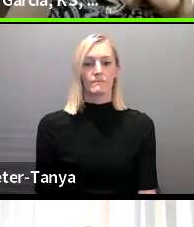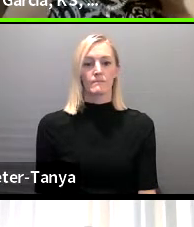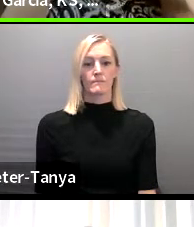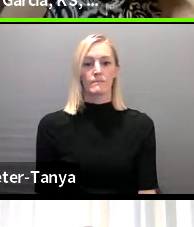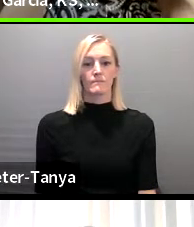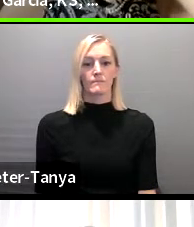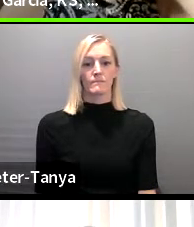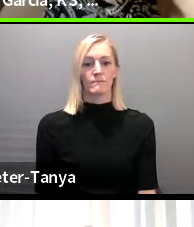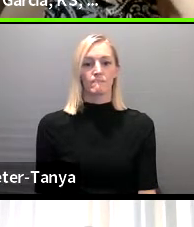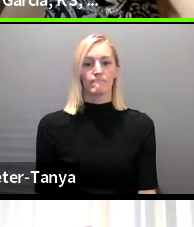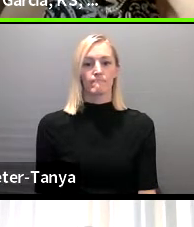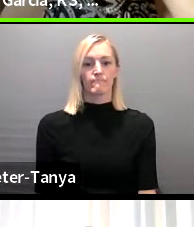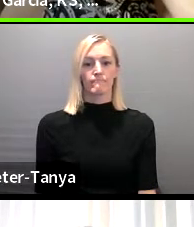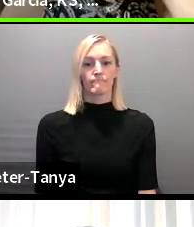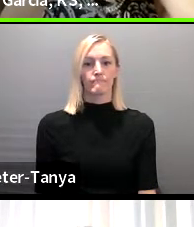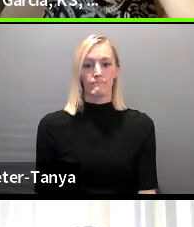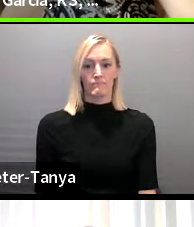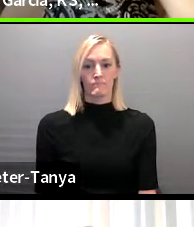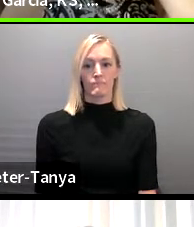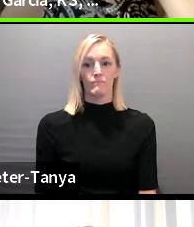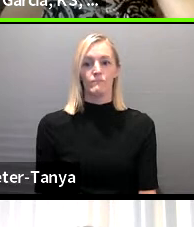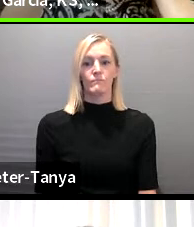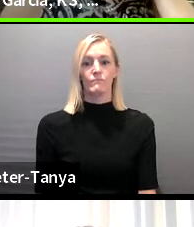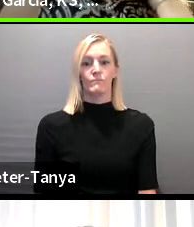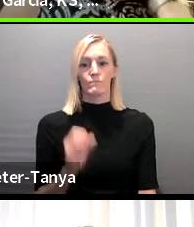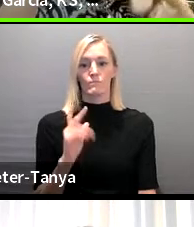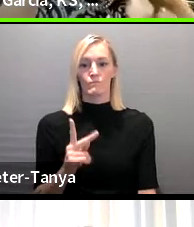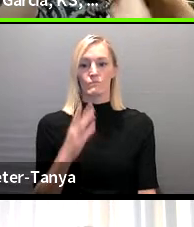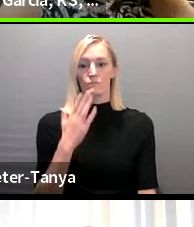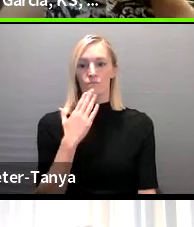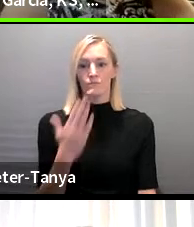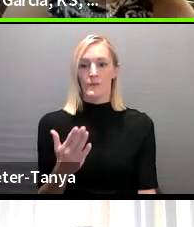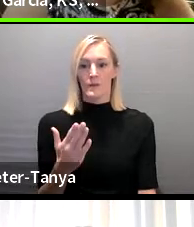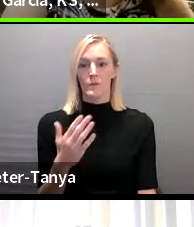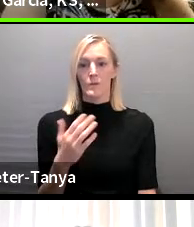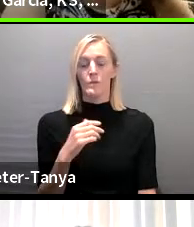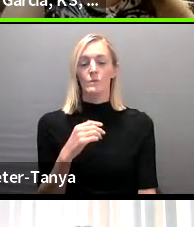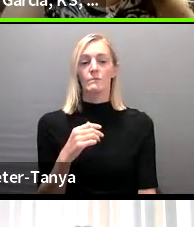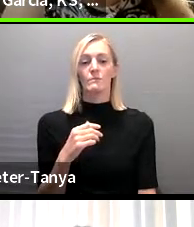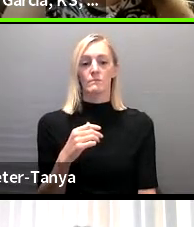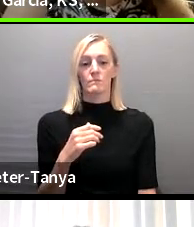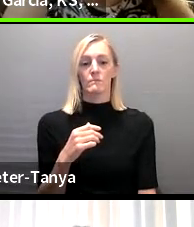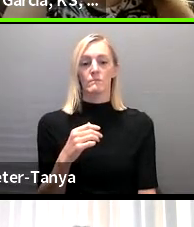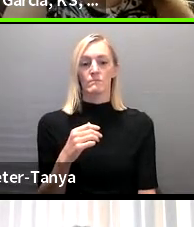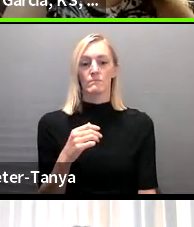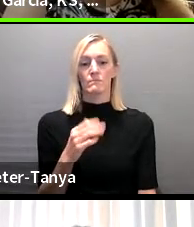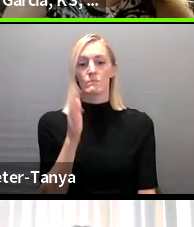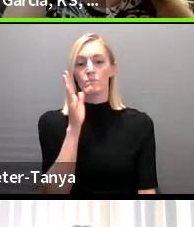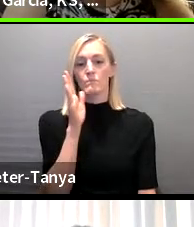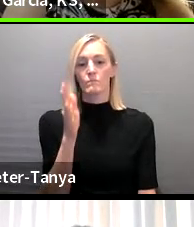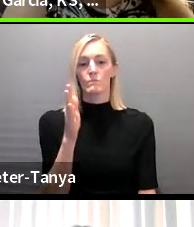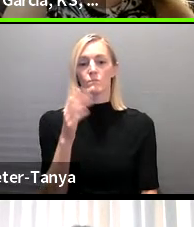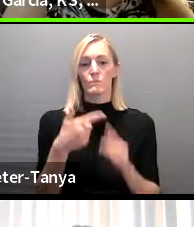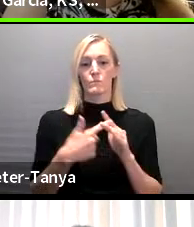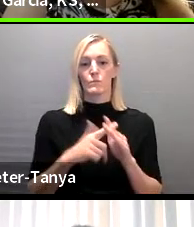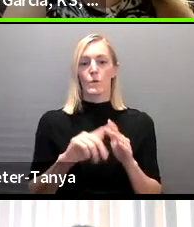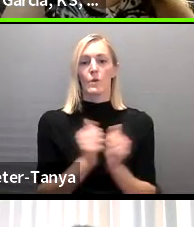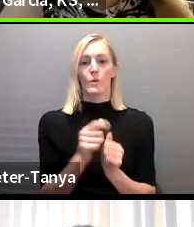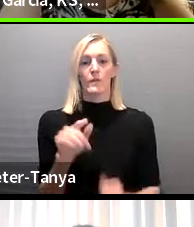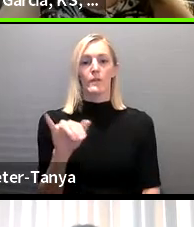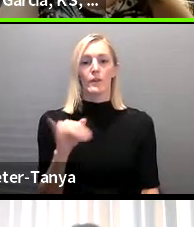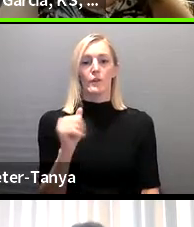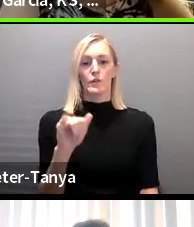Okay, well, thank you. And so we'll just jump in and we're going to start with Jamie Gable,